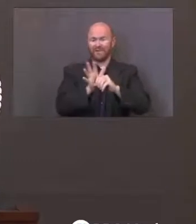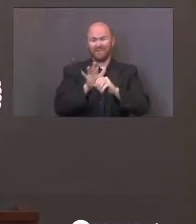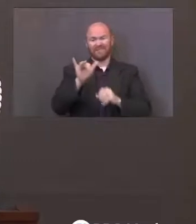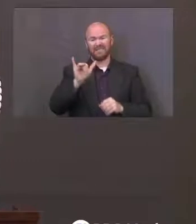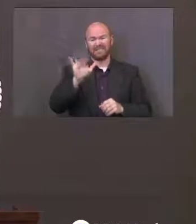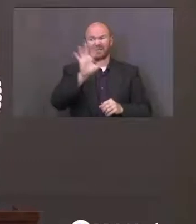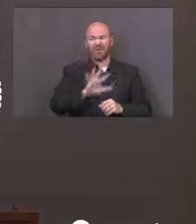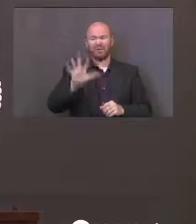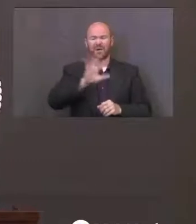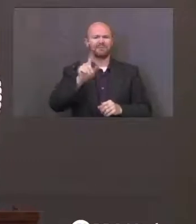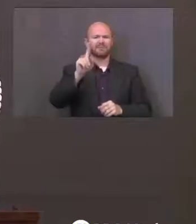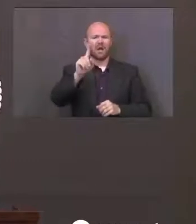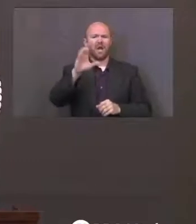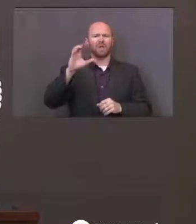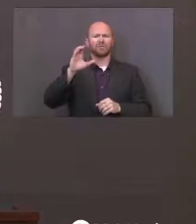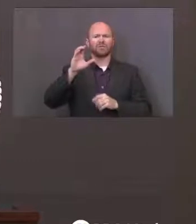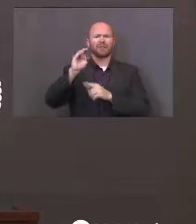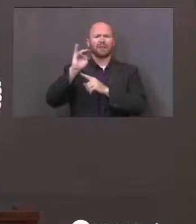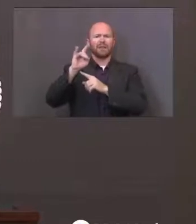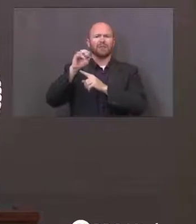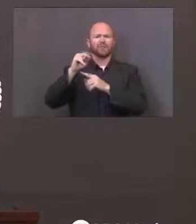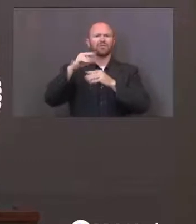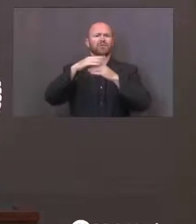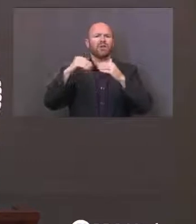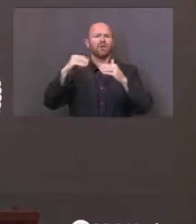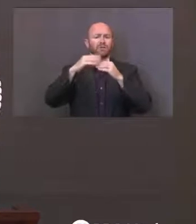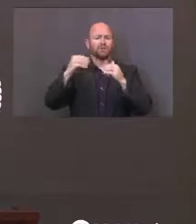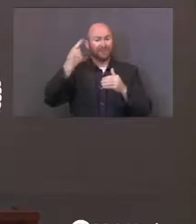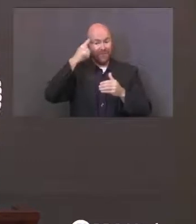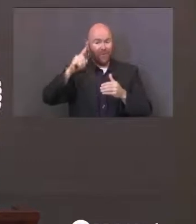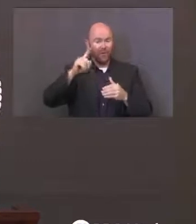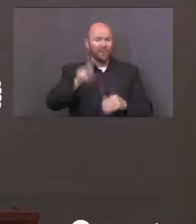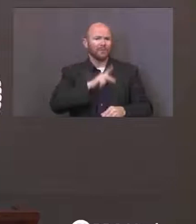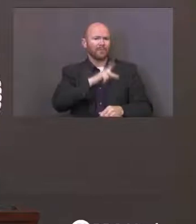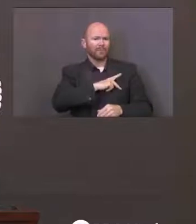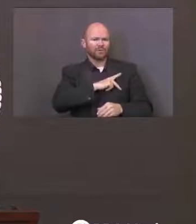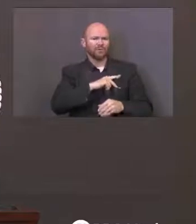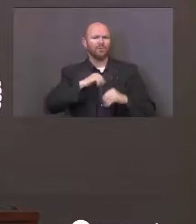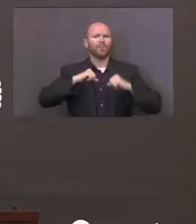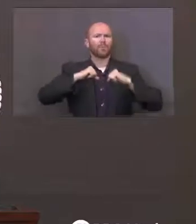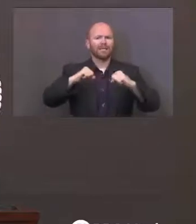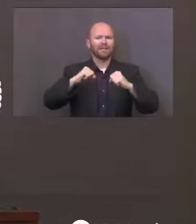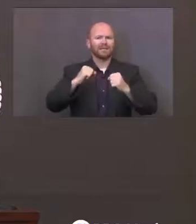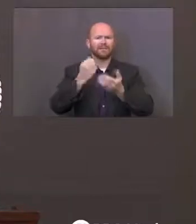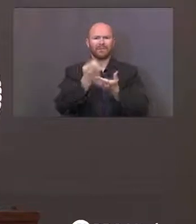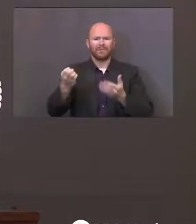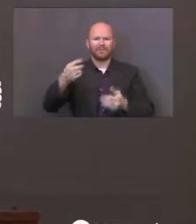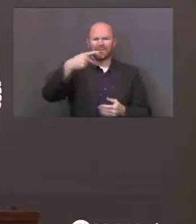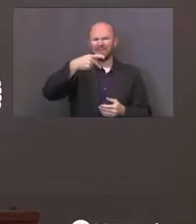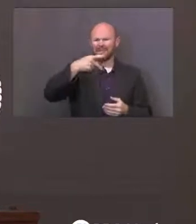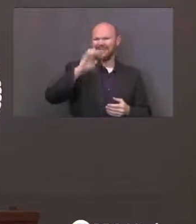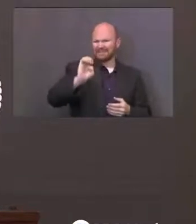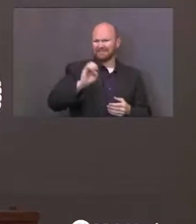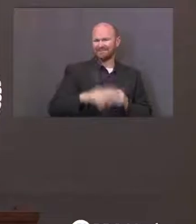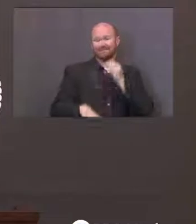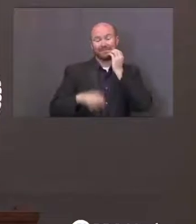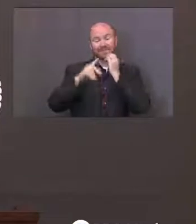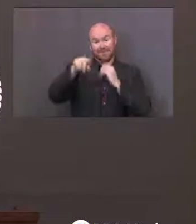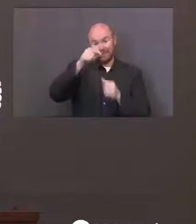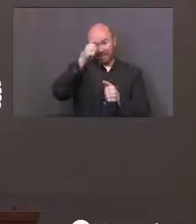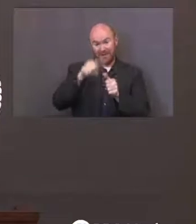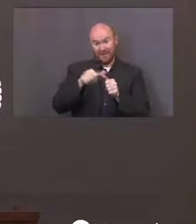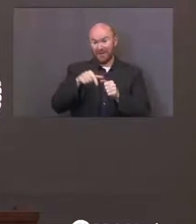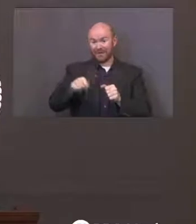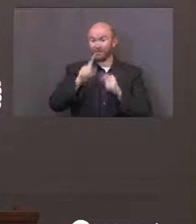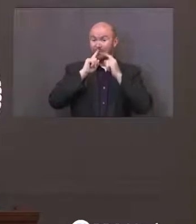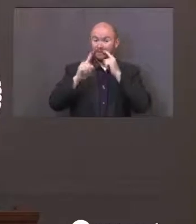million on personal protective equipment and the supplies and needs we had, in fact, to get in front of this. As you recall, this was a